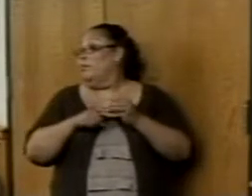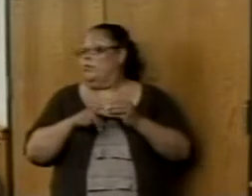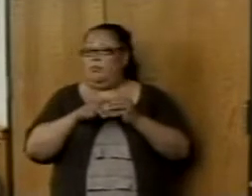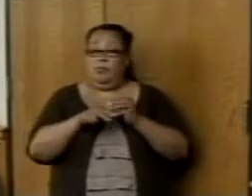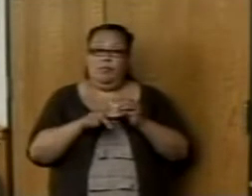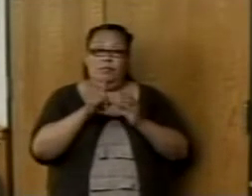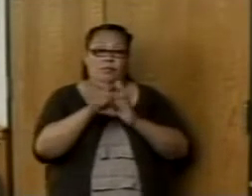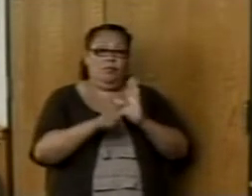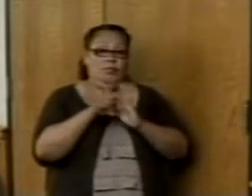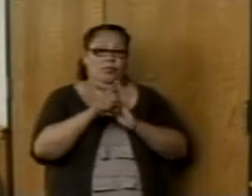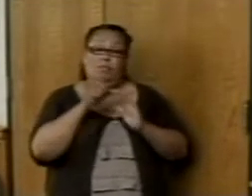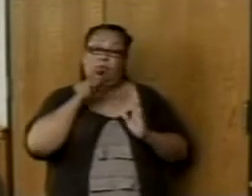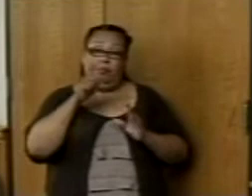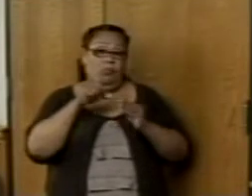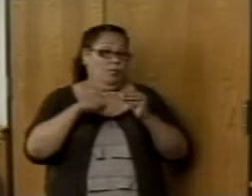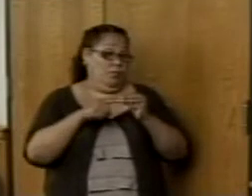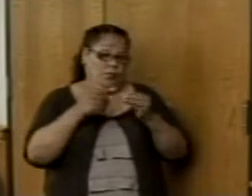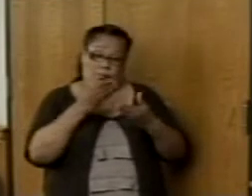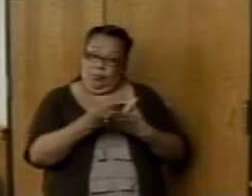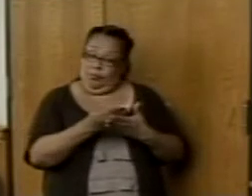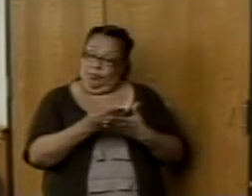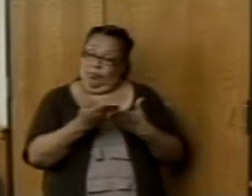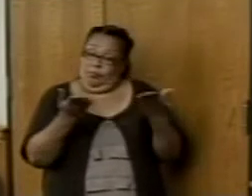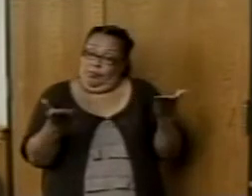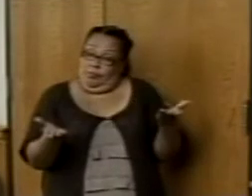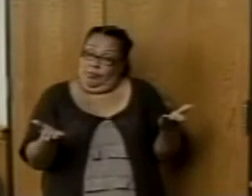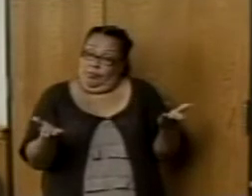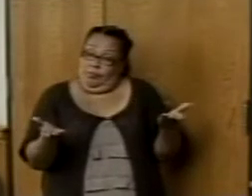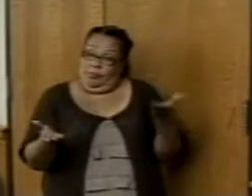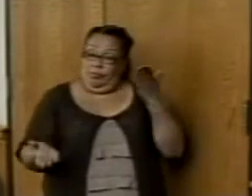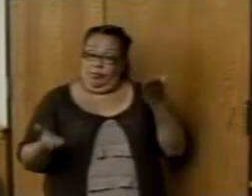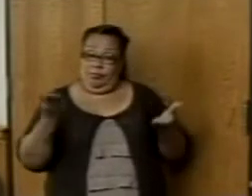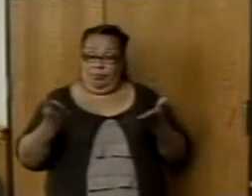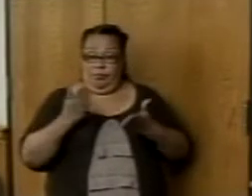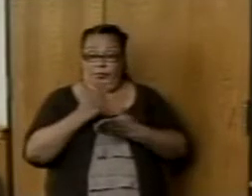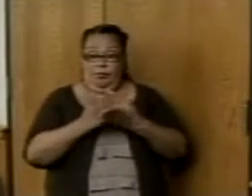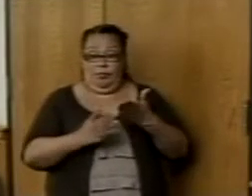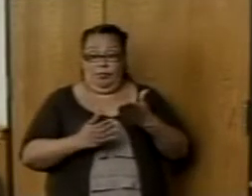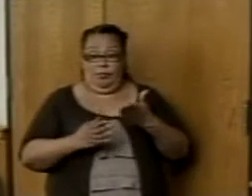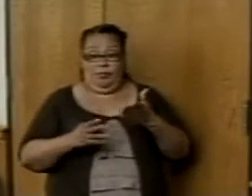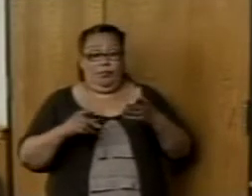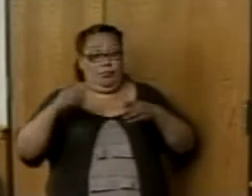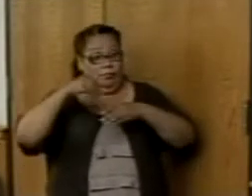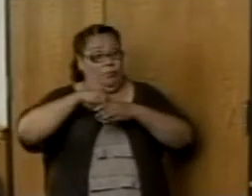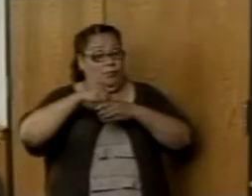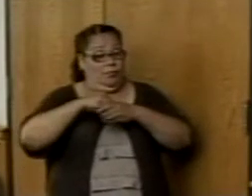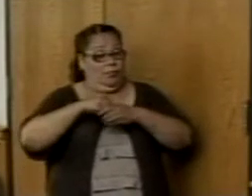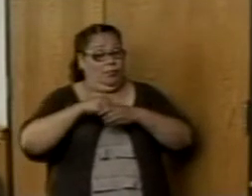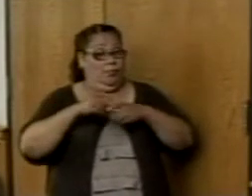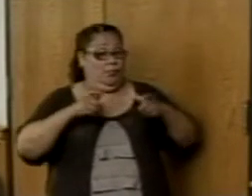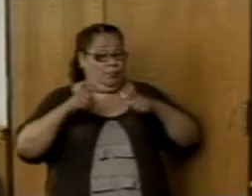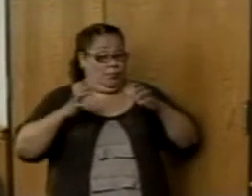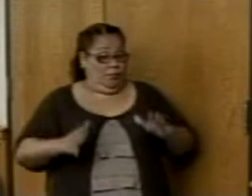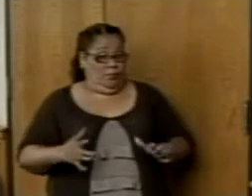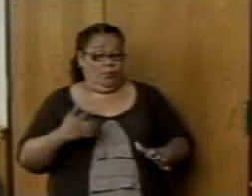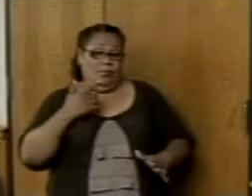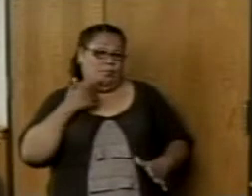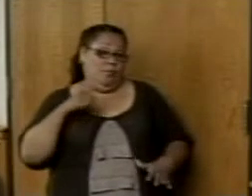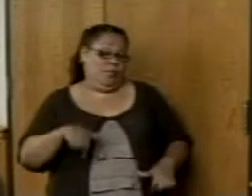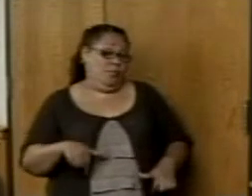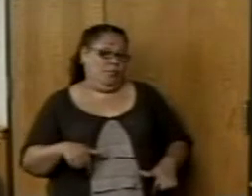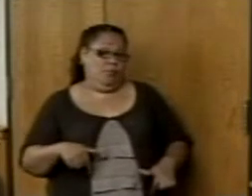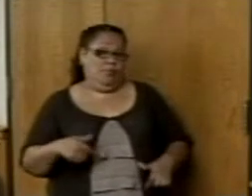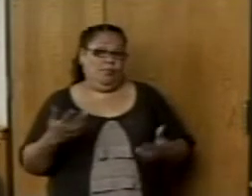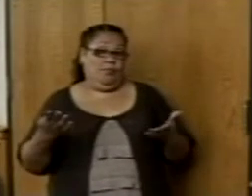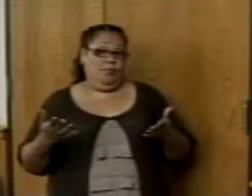the hours and it's not about money. You know, maybe some folks within this administration believe that, But I don't believe